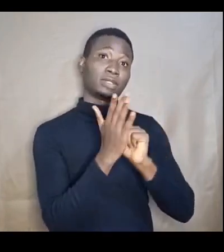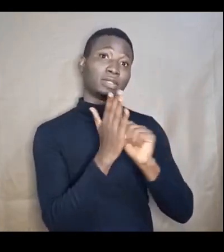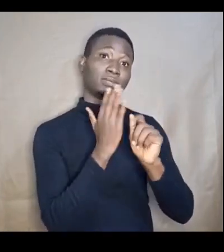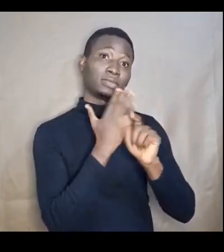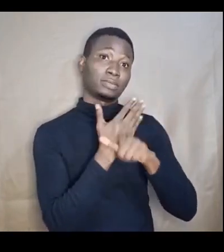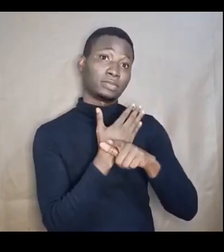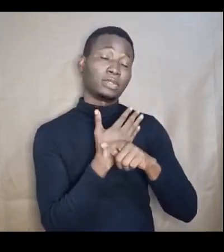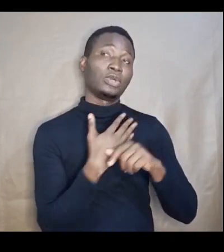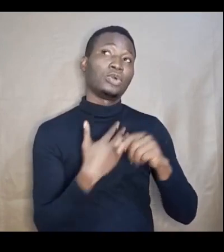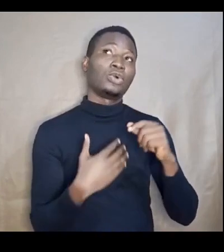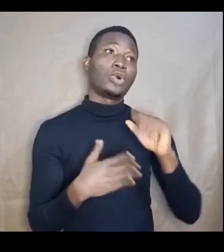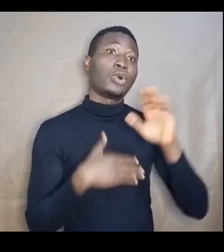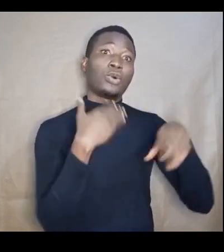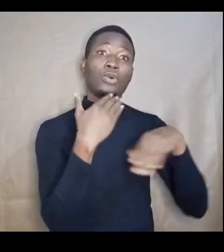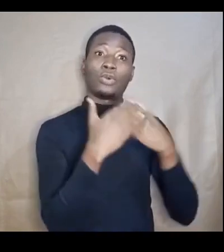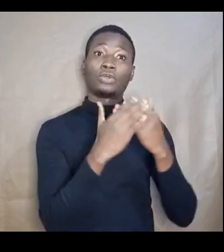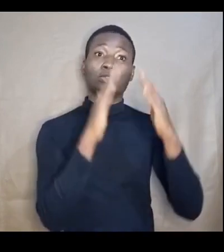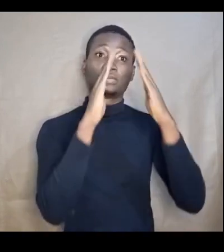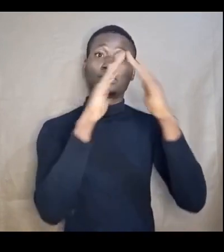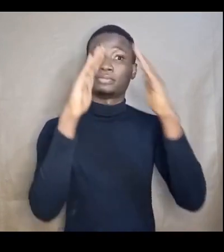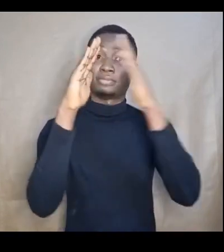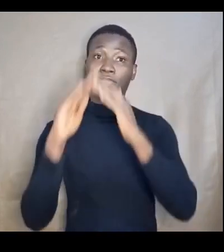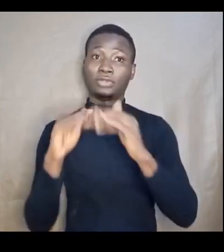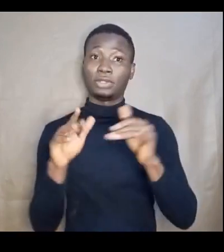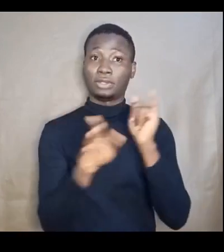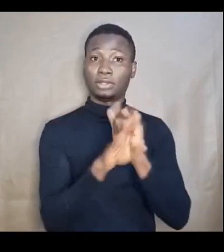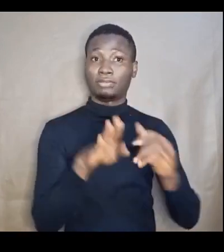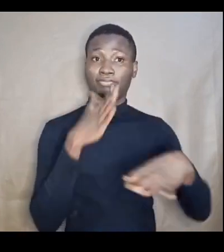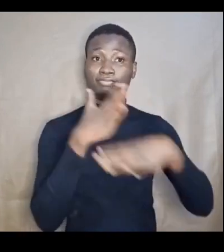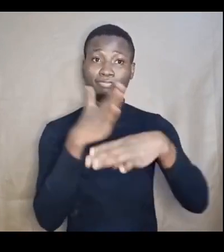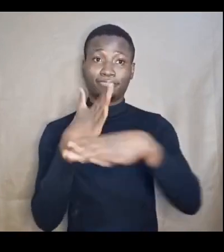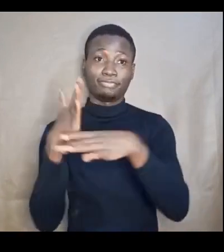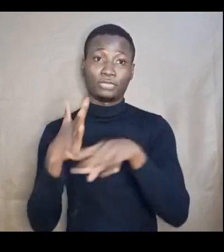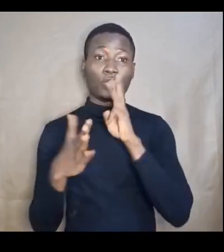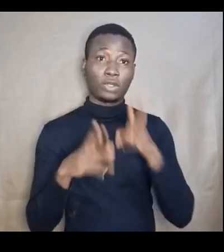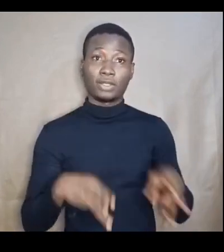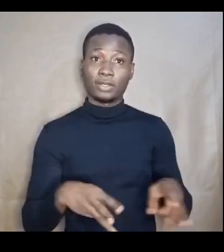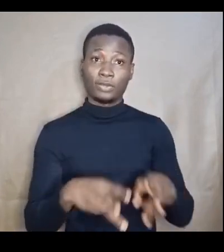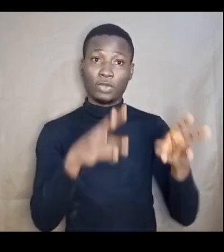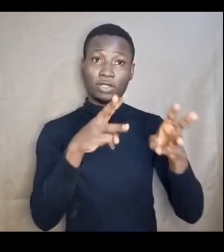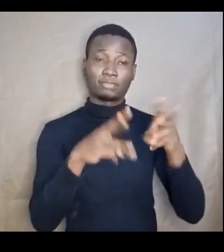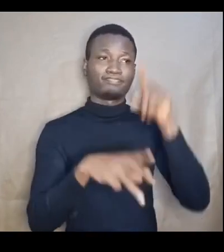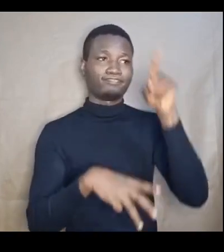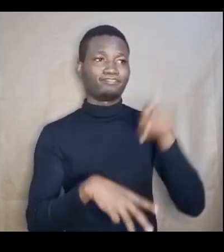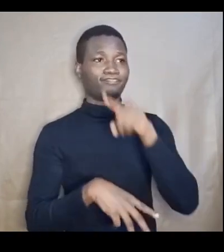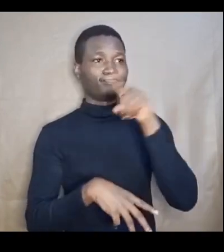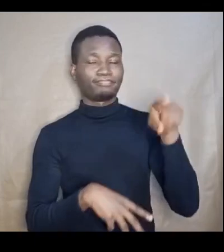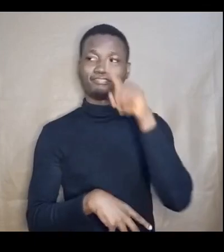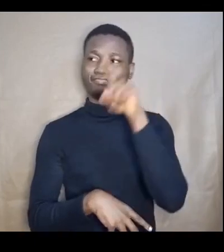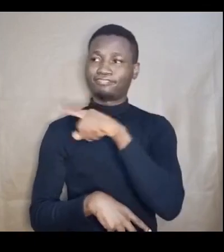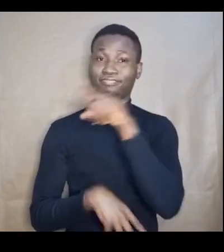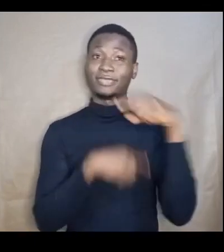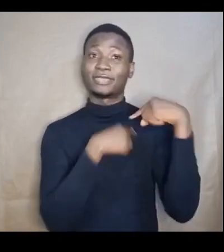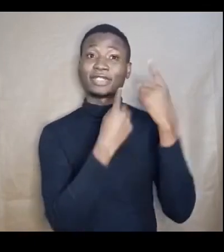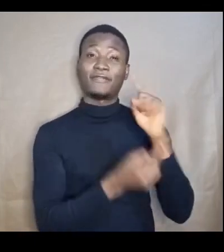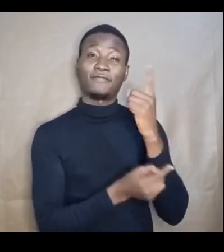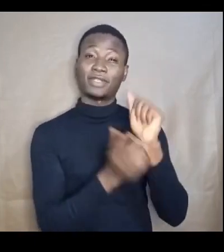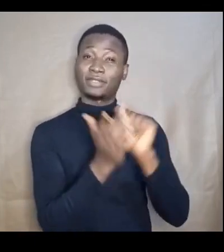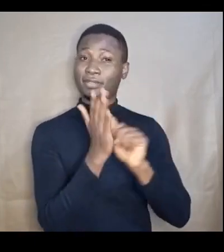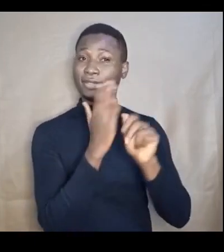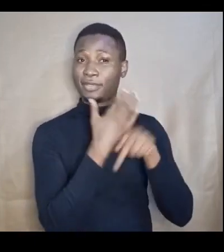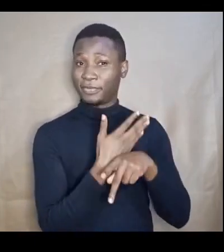the waterways were all marked by the Fiscal Planning Authority of the state. On the 1st of April, they were marked with